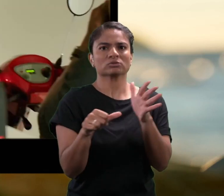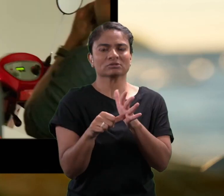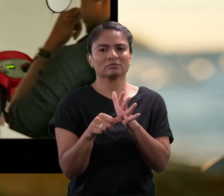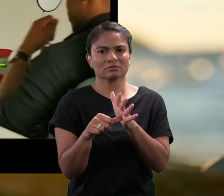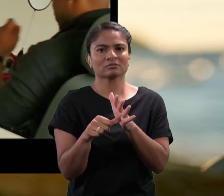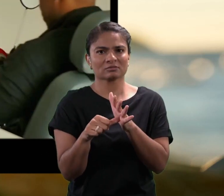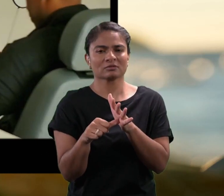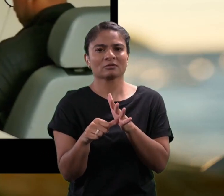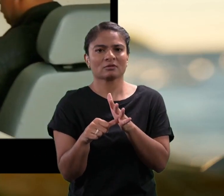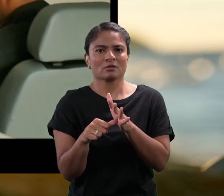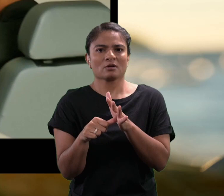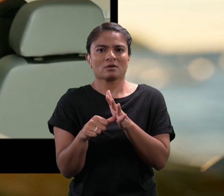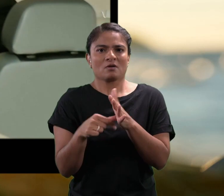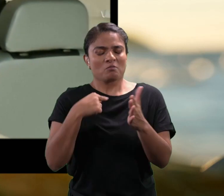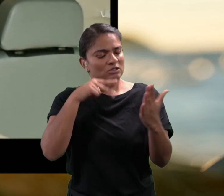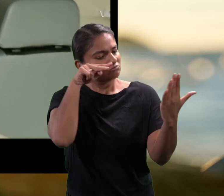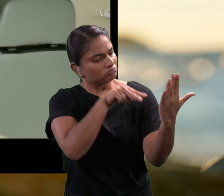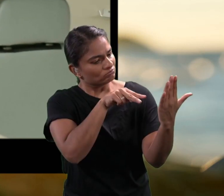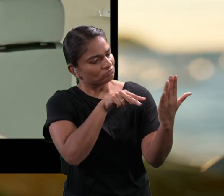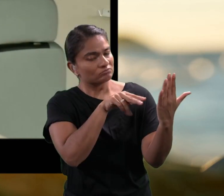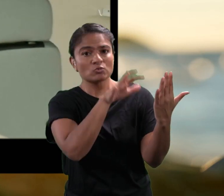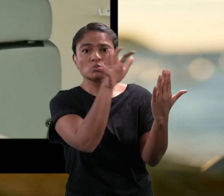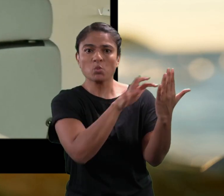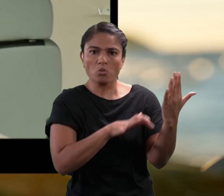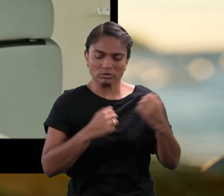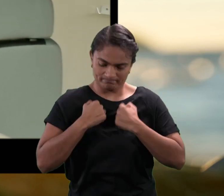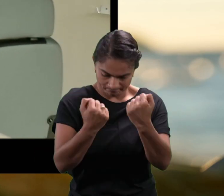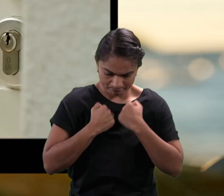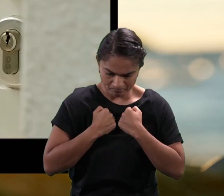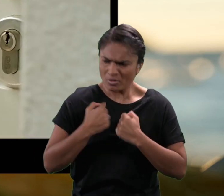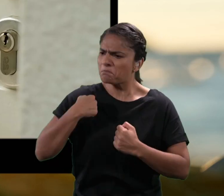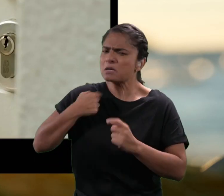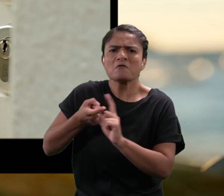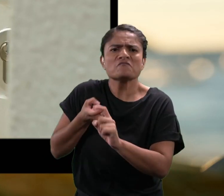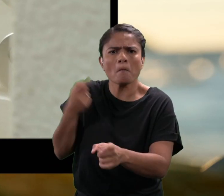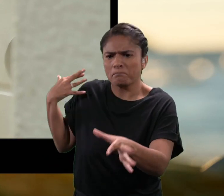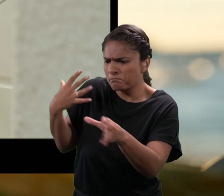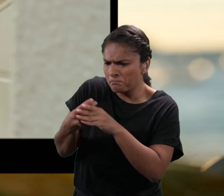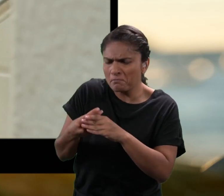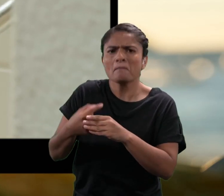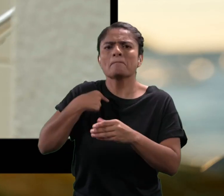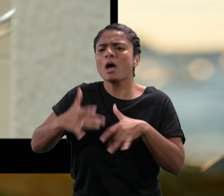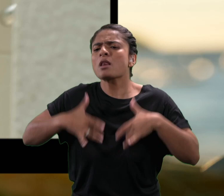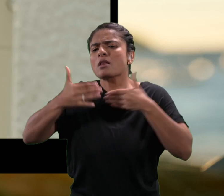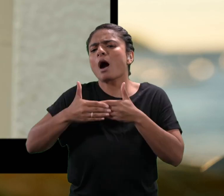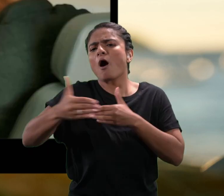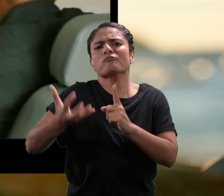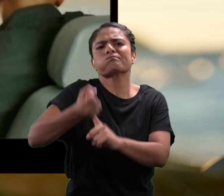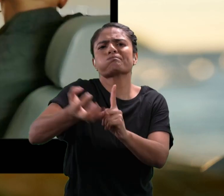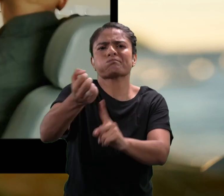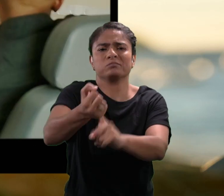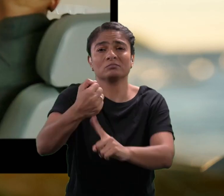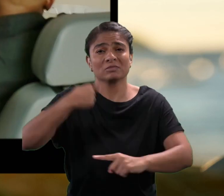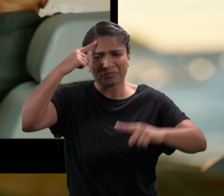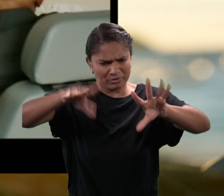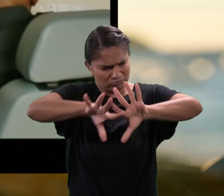that I look at my story again and where I come from, what I've been able to sort of like overcome,